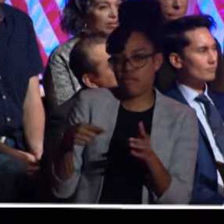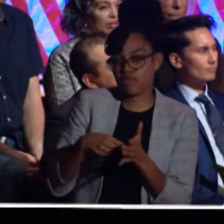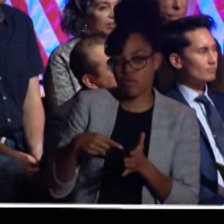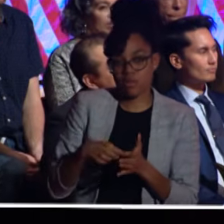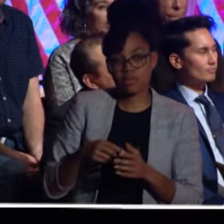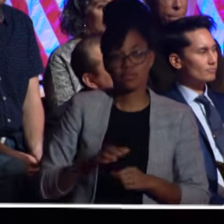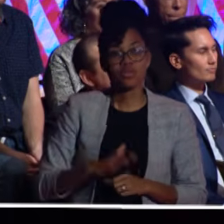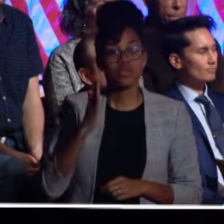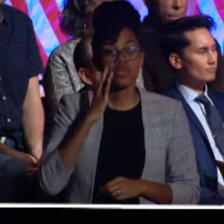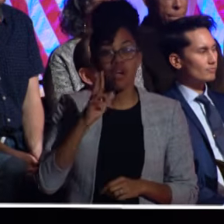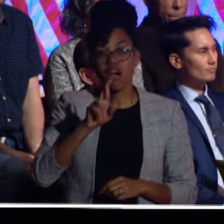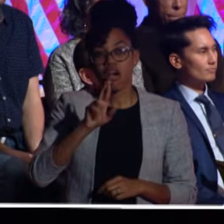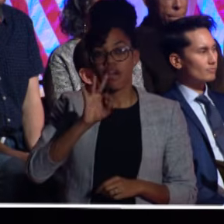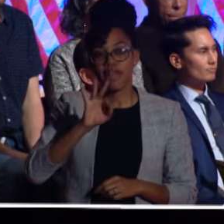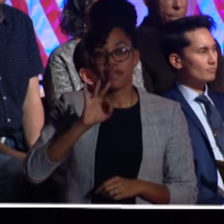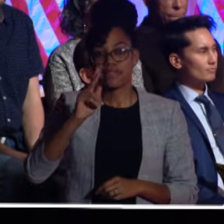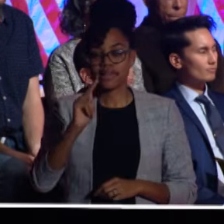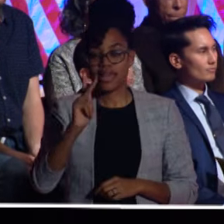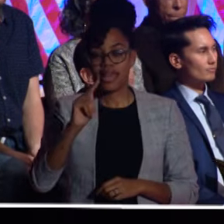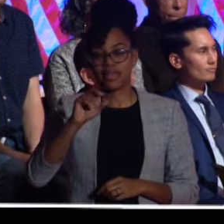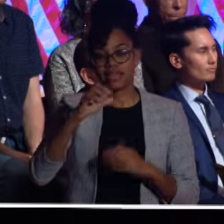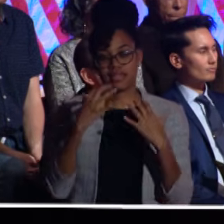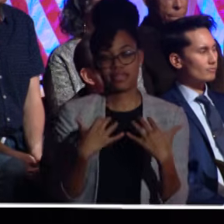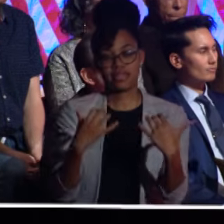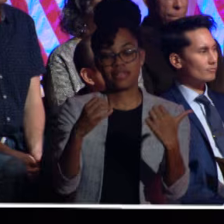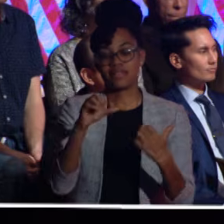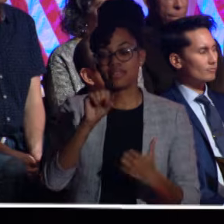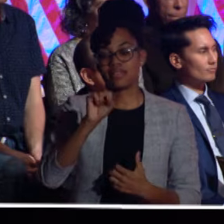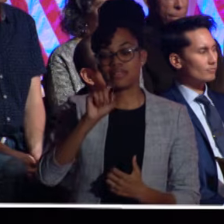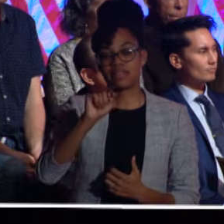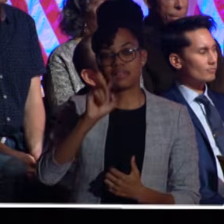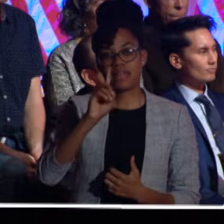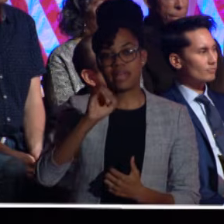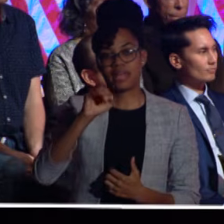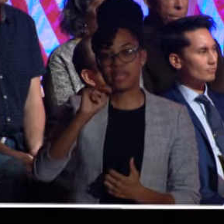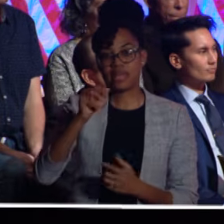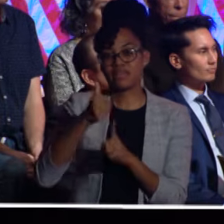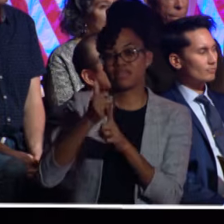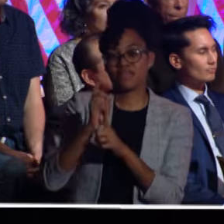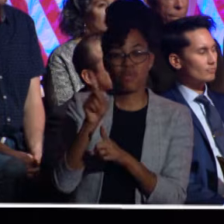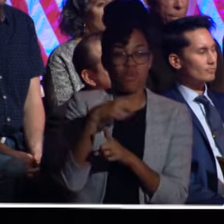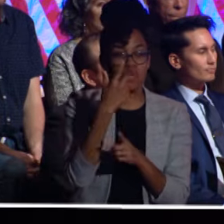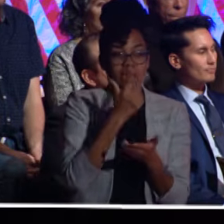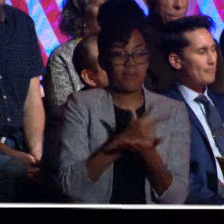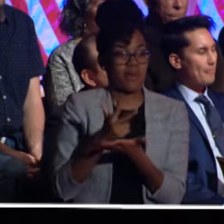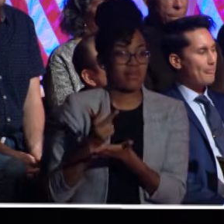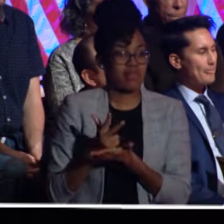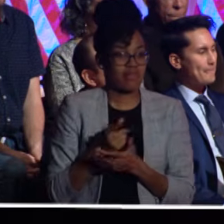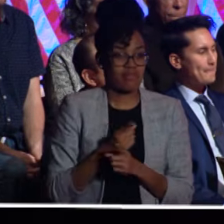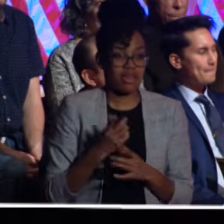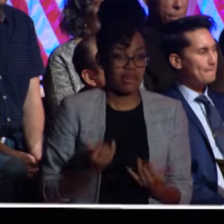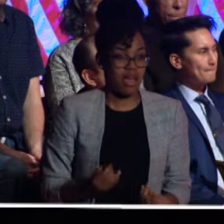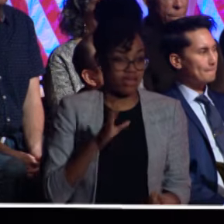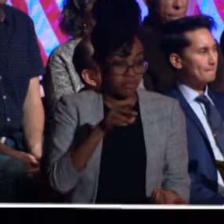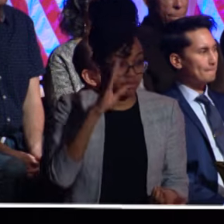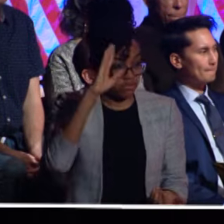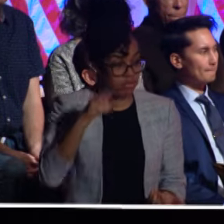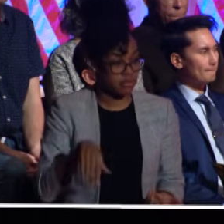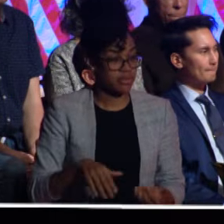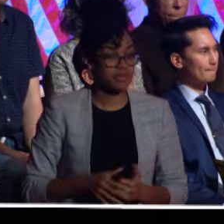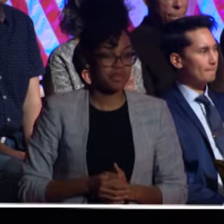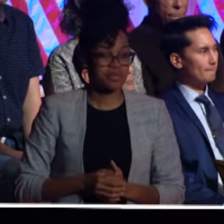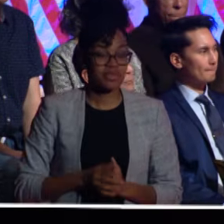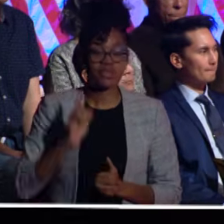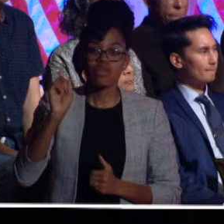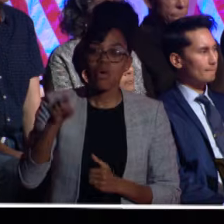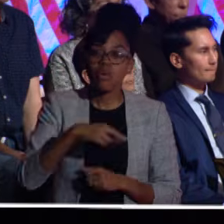of you know, is nothing more than a vast, desolate parking lot. It may be the only national parking lot, in